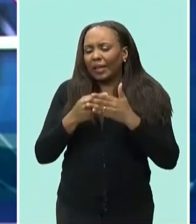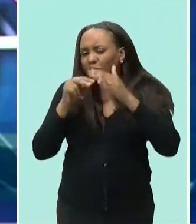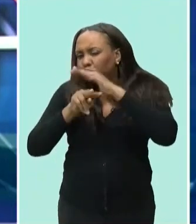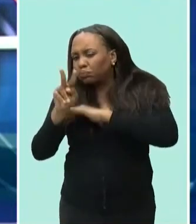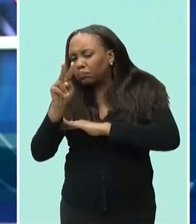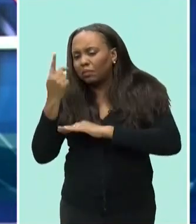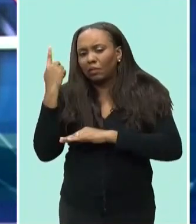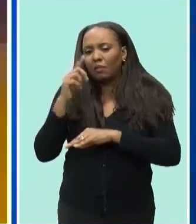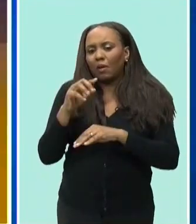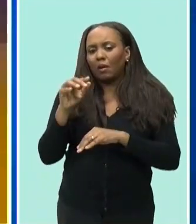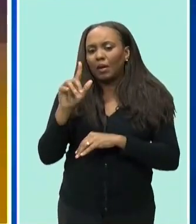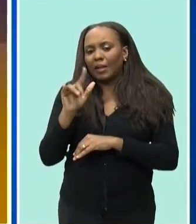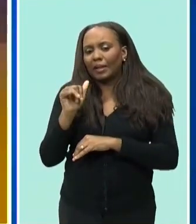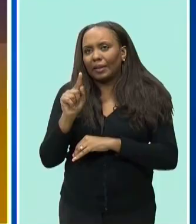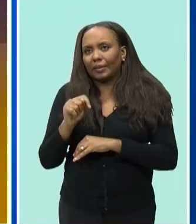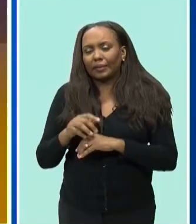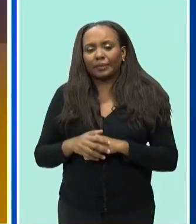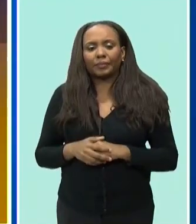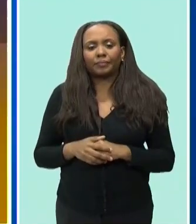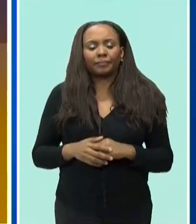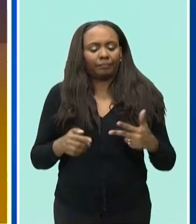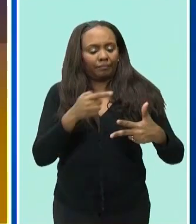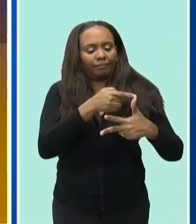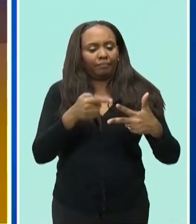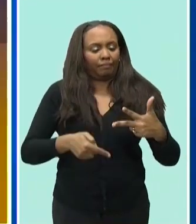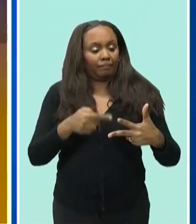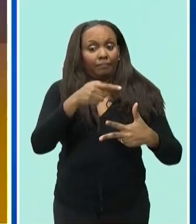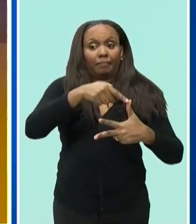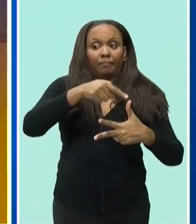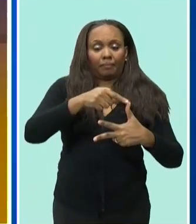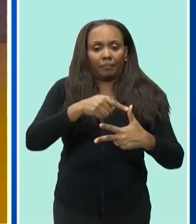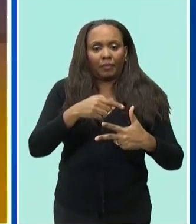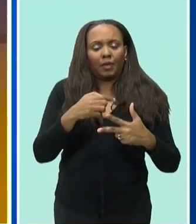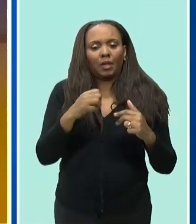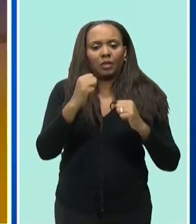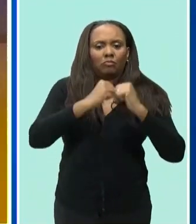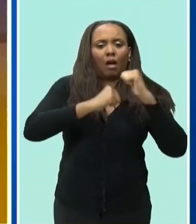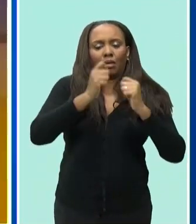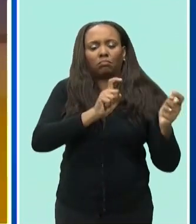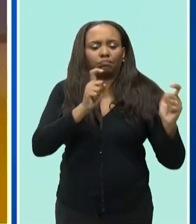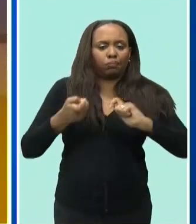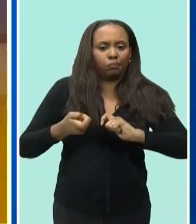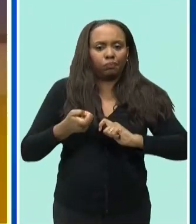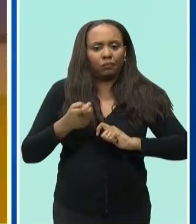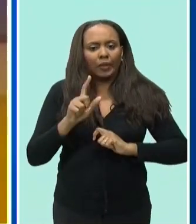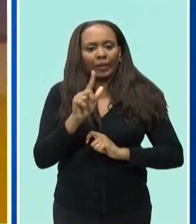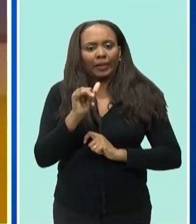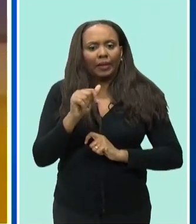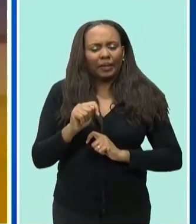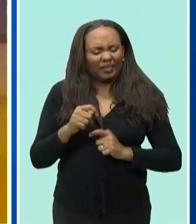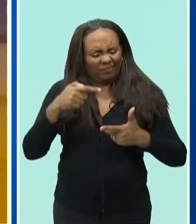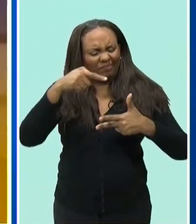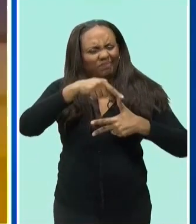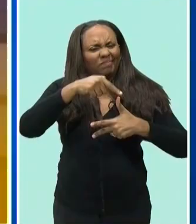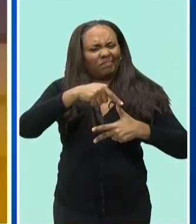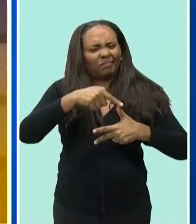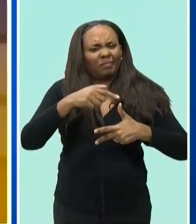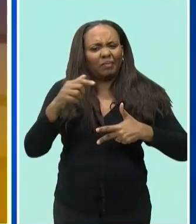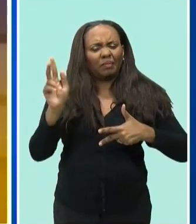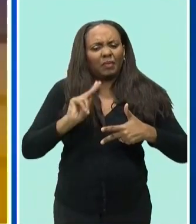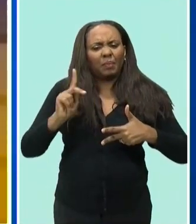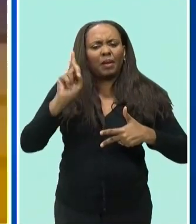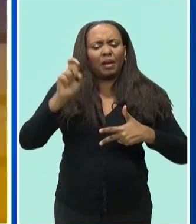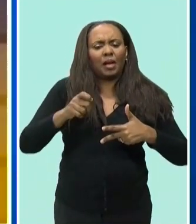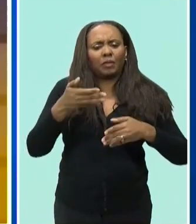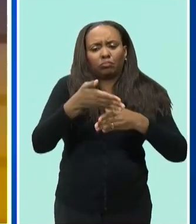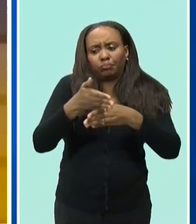carrier. 3 options were put forward. 1, restructure LIAT, and in this restructuring, everybody has to